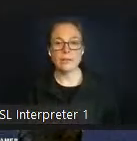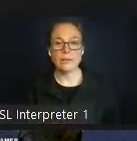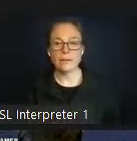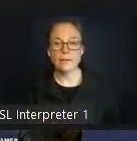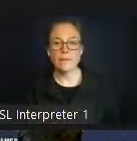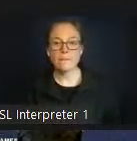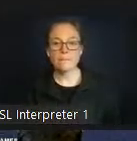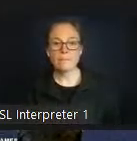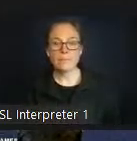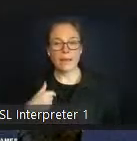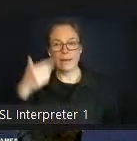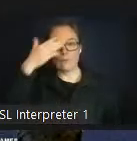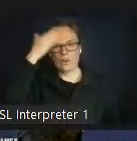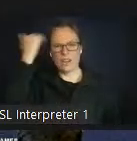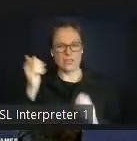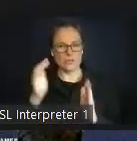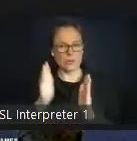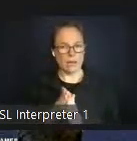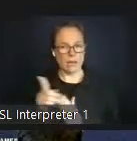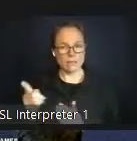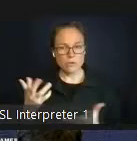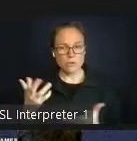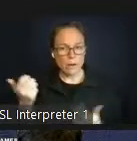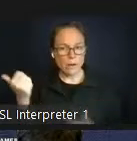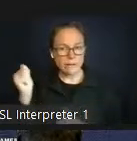take a 10-minute recess.